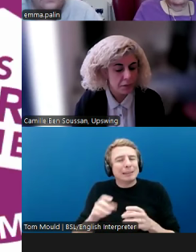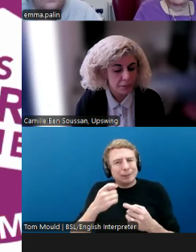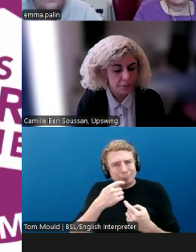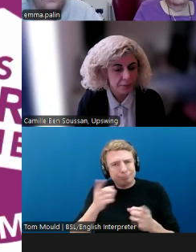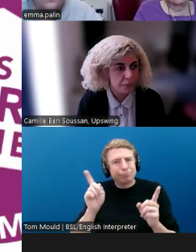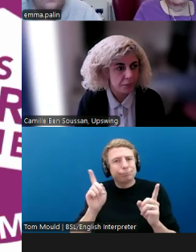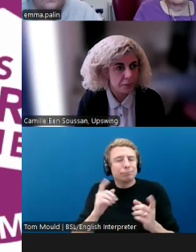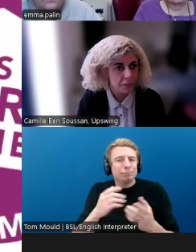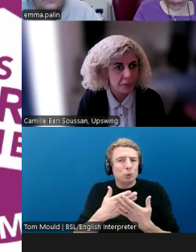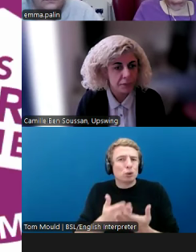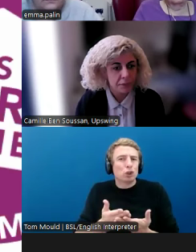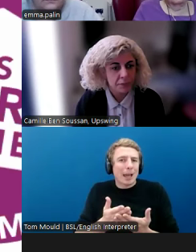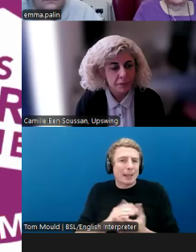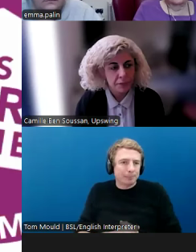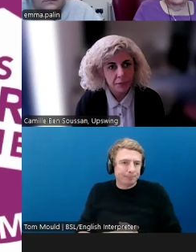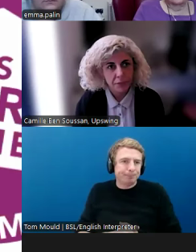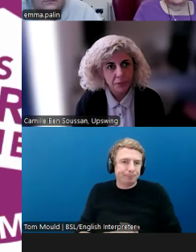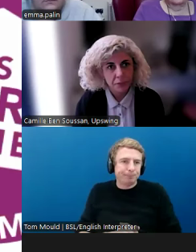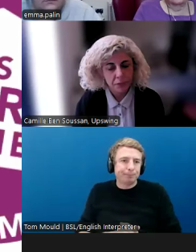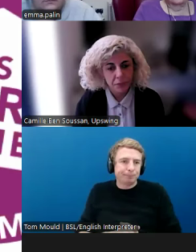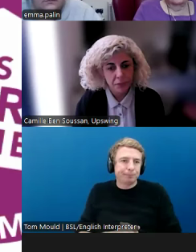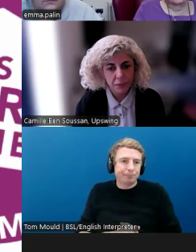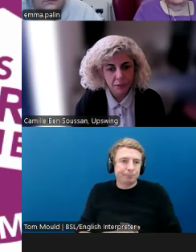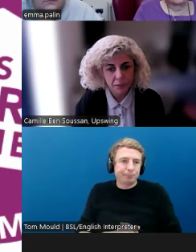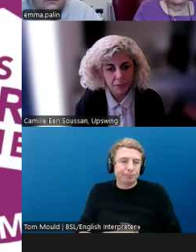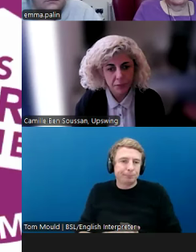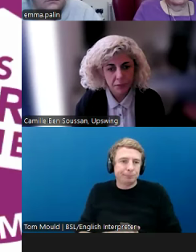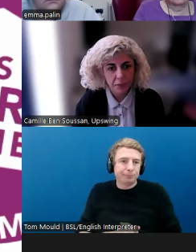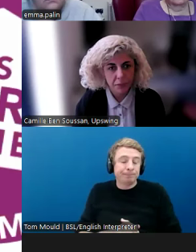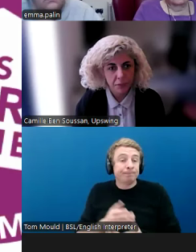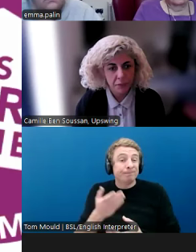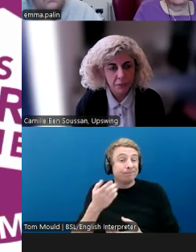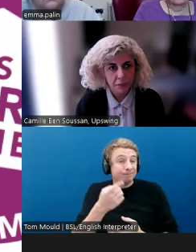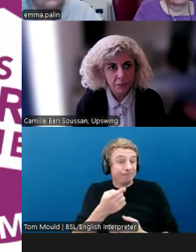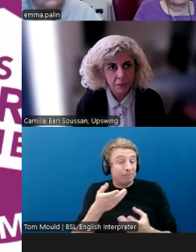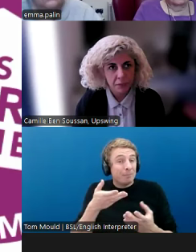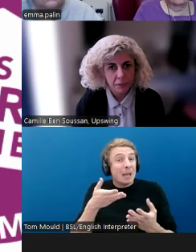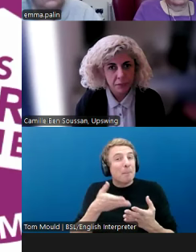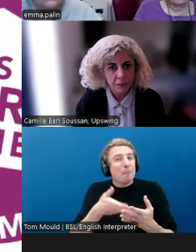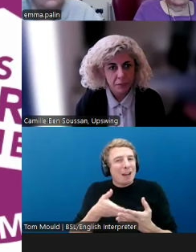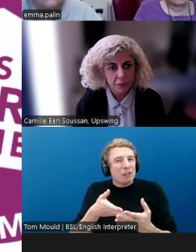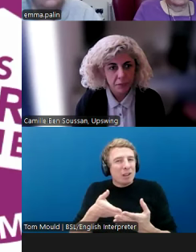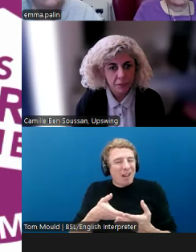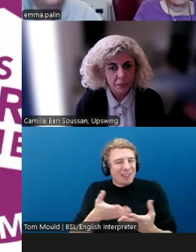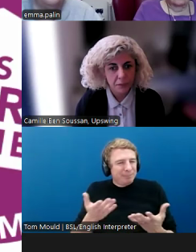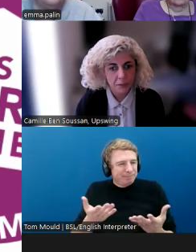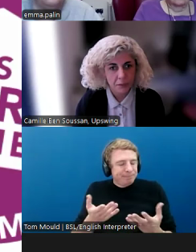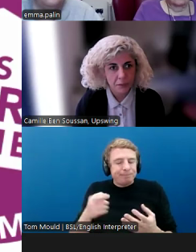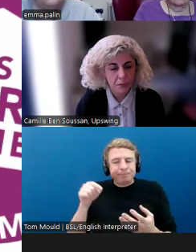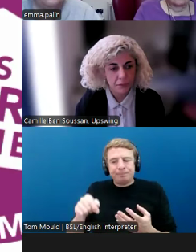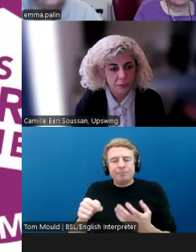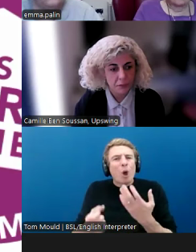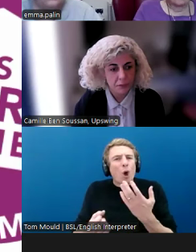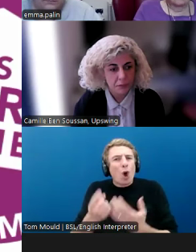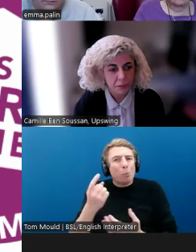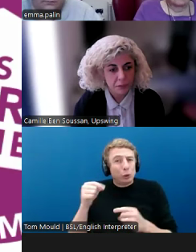And I think when we talk about barriers, opportunities such as this is a fantastic way for us to